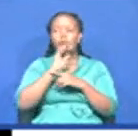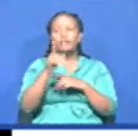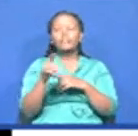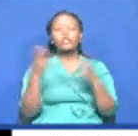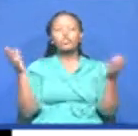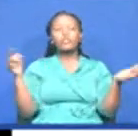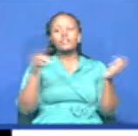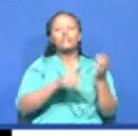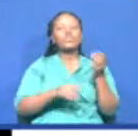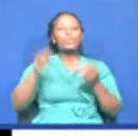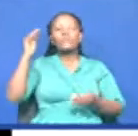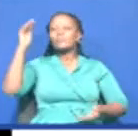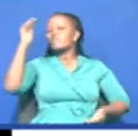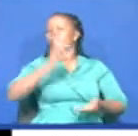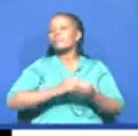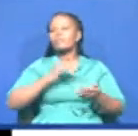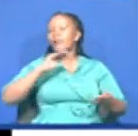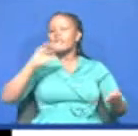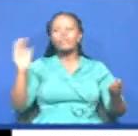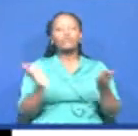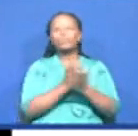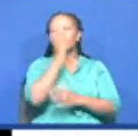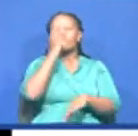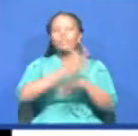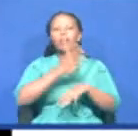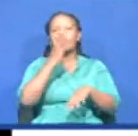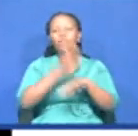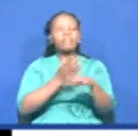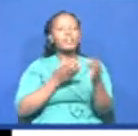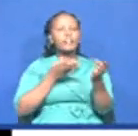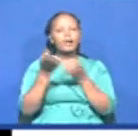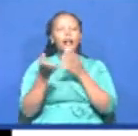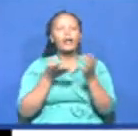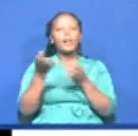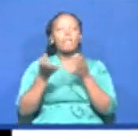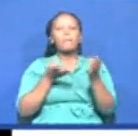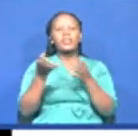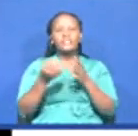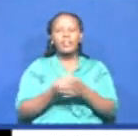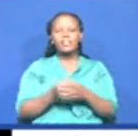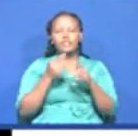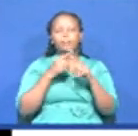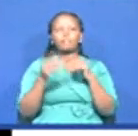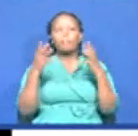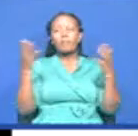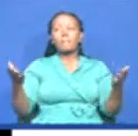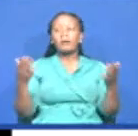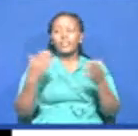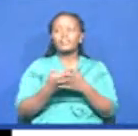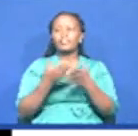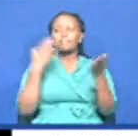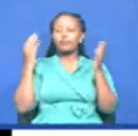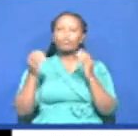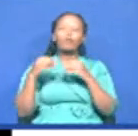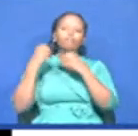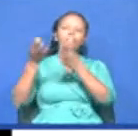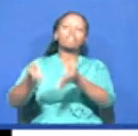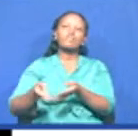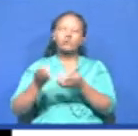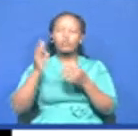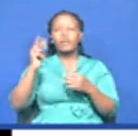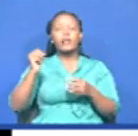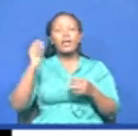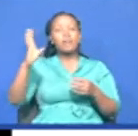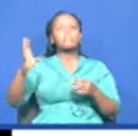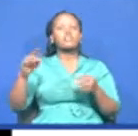down illicit trade. Now, but before we hand it over to the MC, we are expecting a